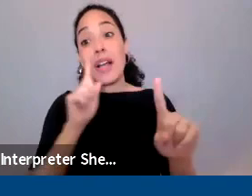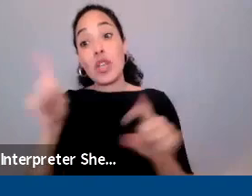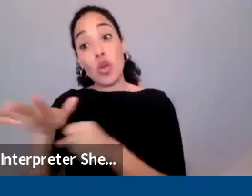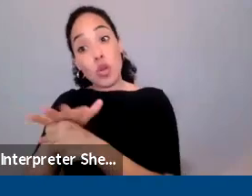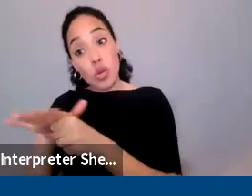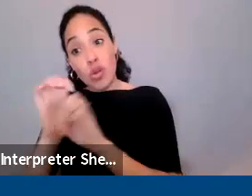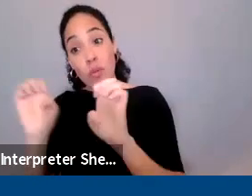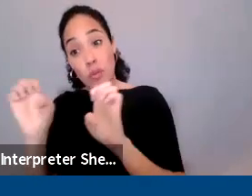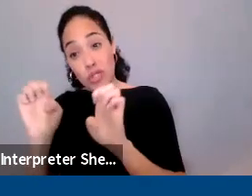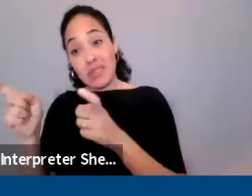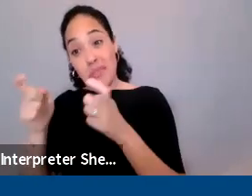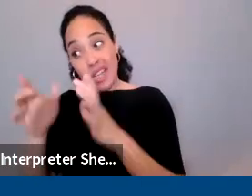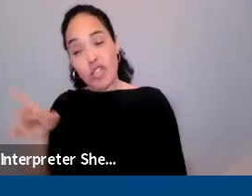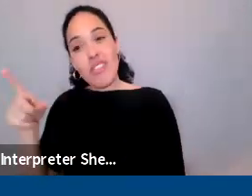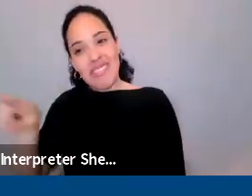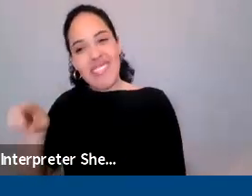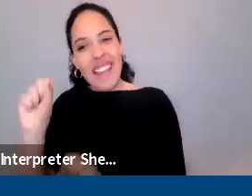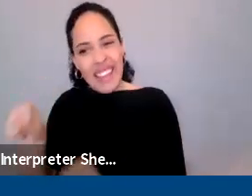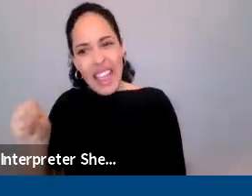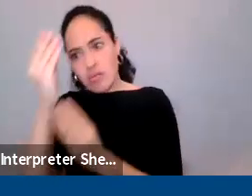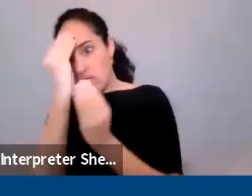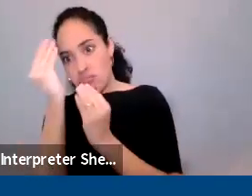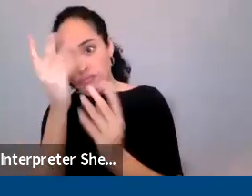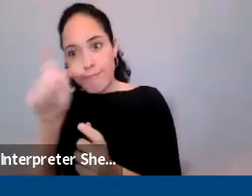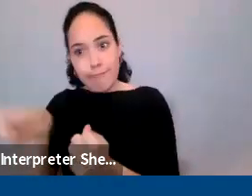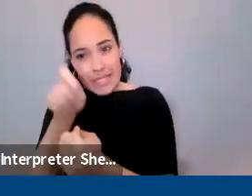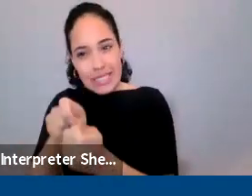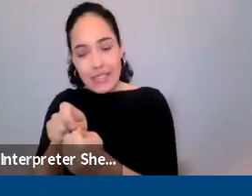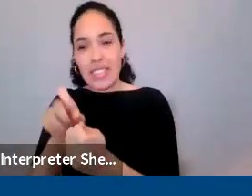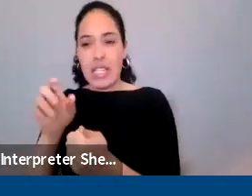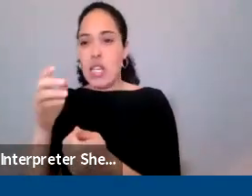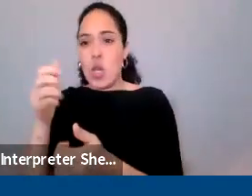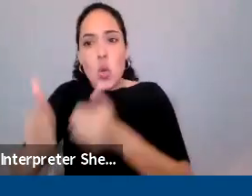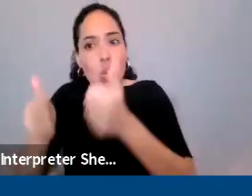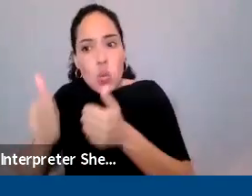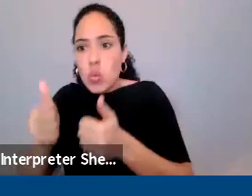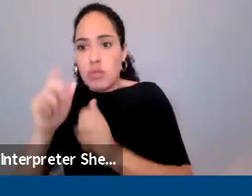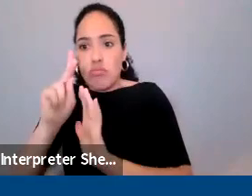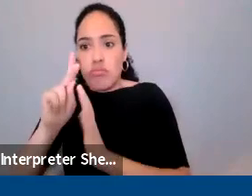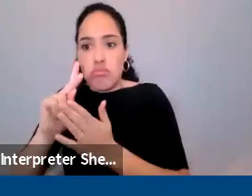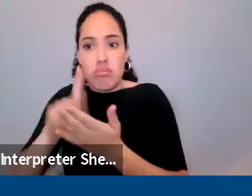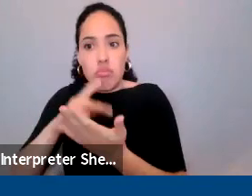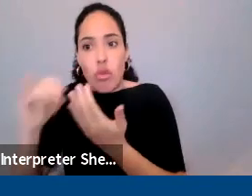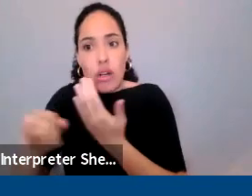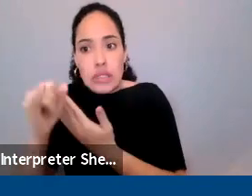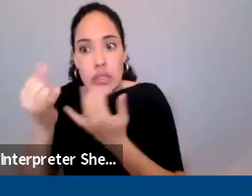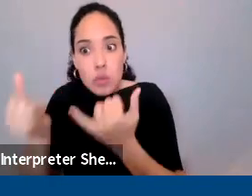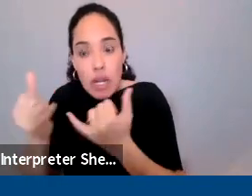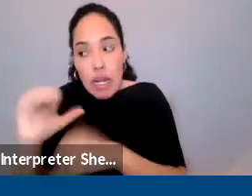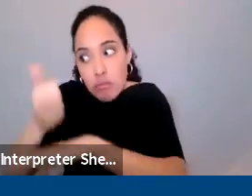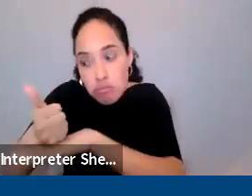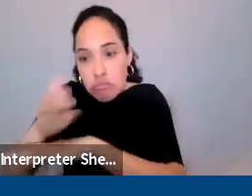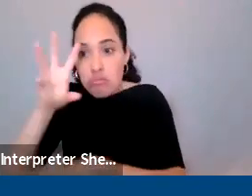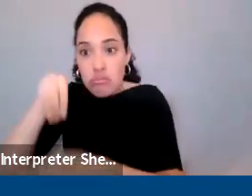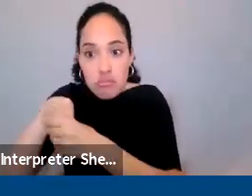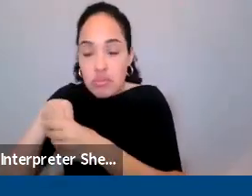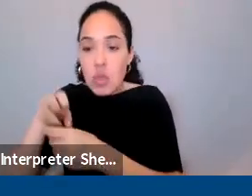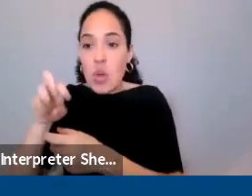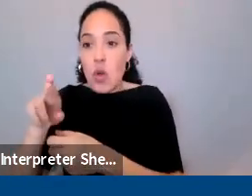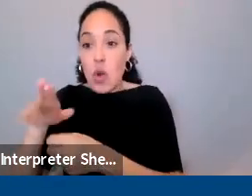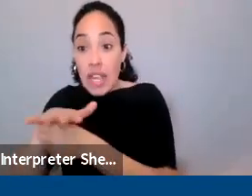that there are projects that are in the works, whether it's for individual homeowners, whether it's for the county, or whether it's